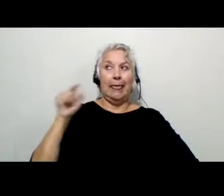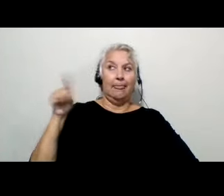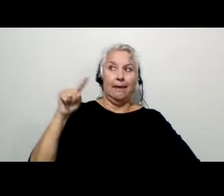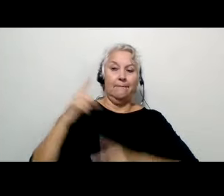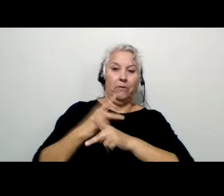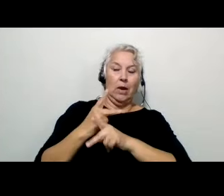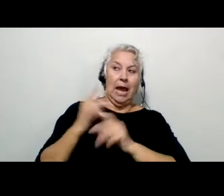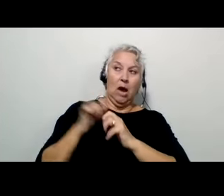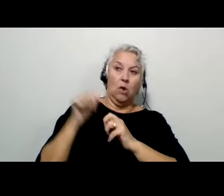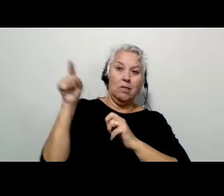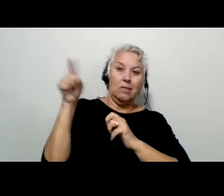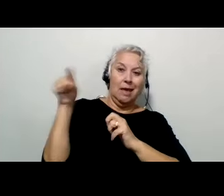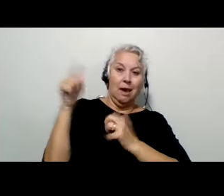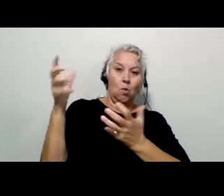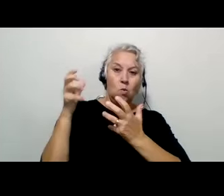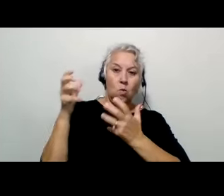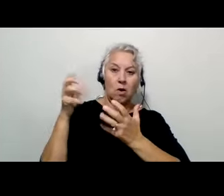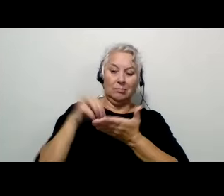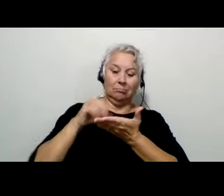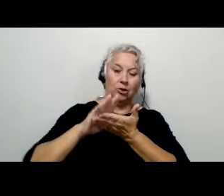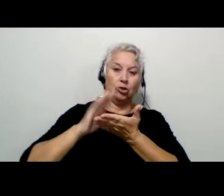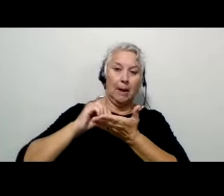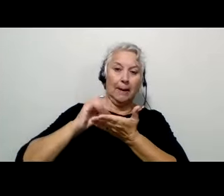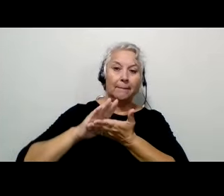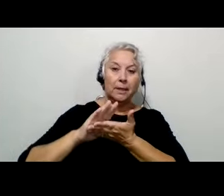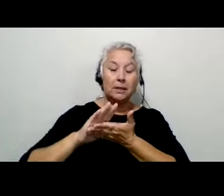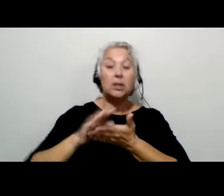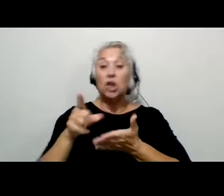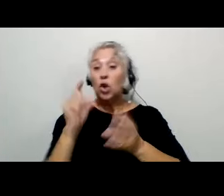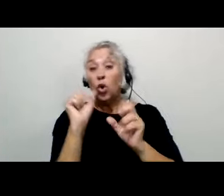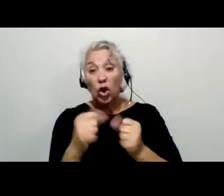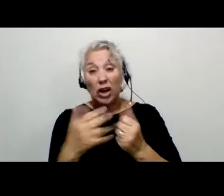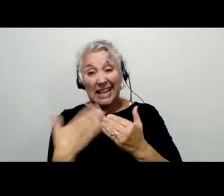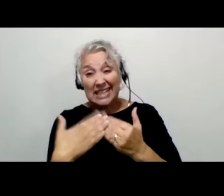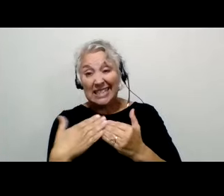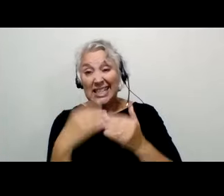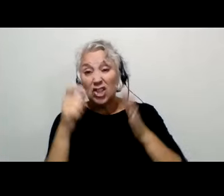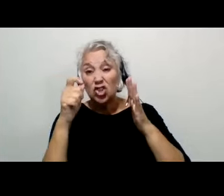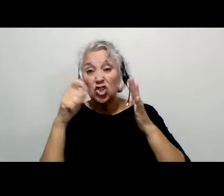want to document this. You could easily do a check of,